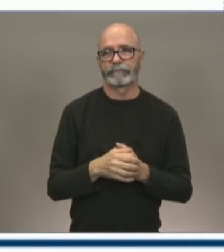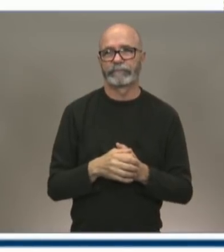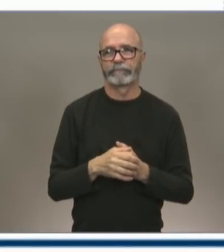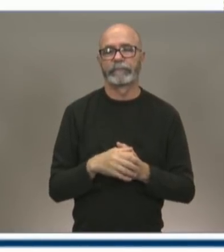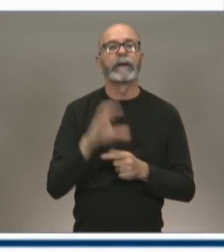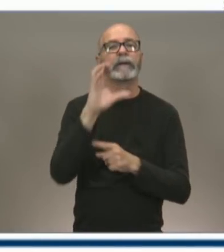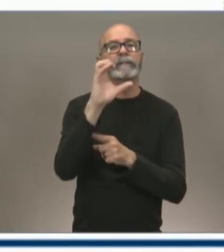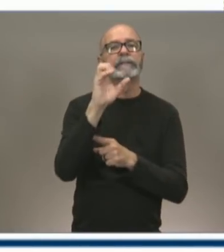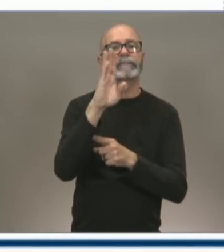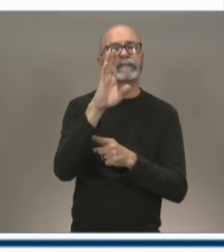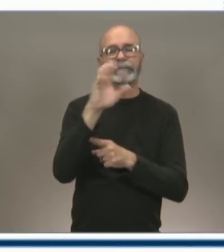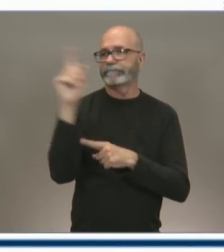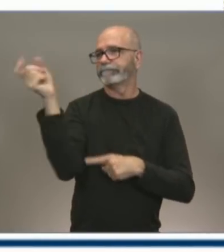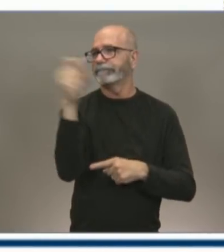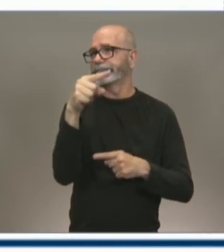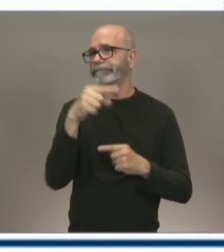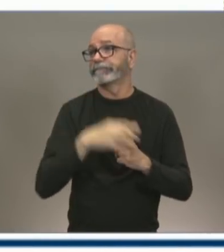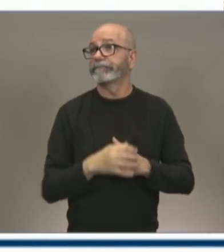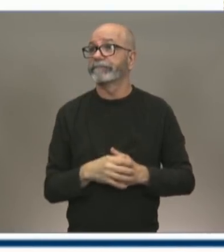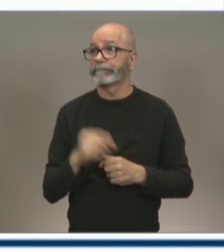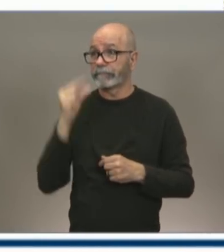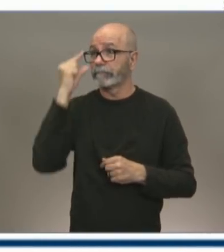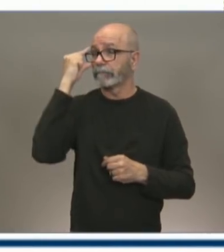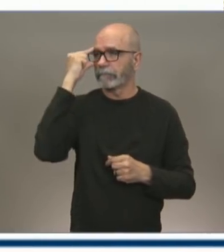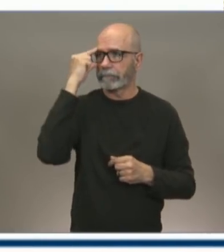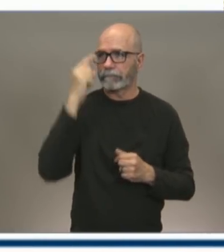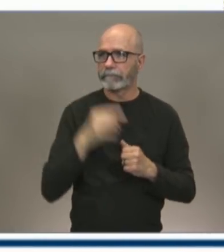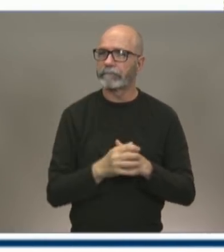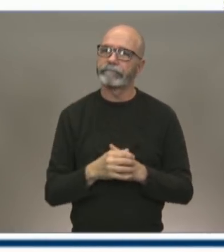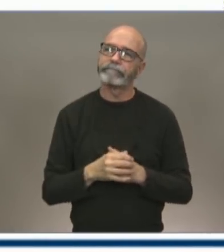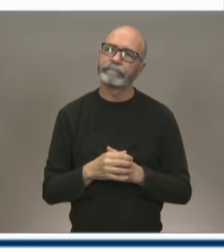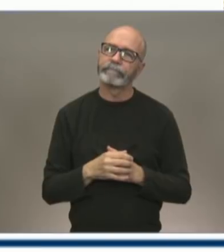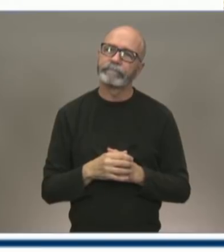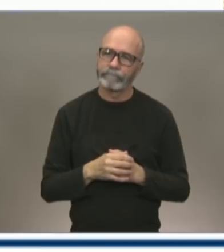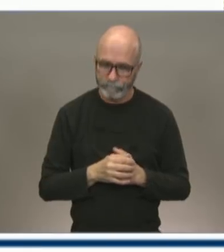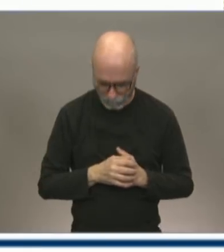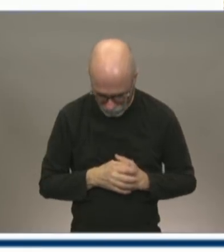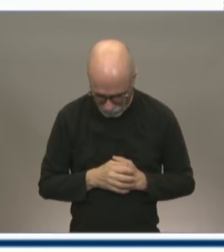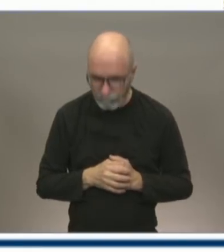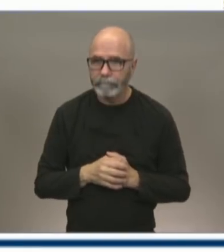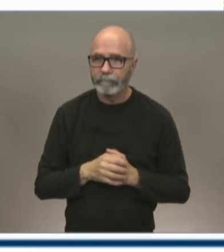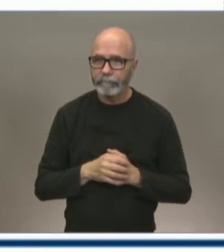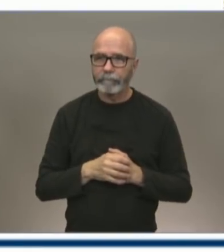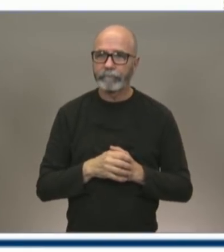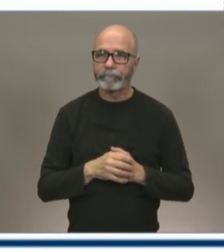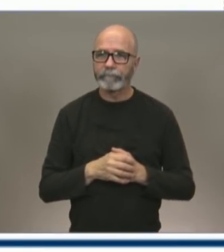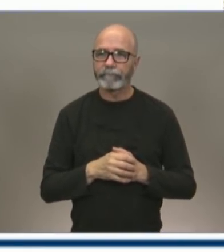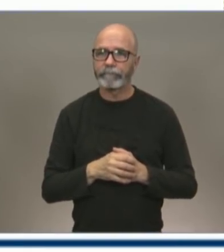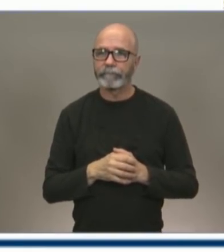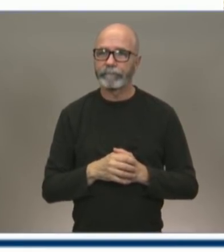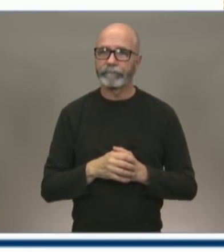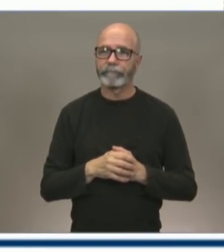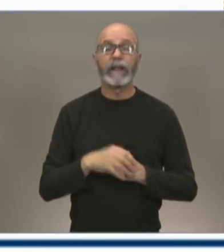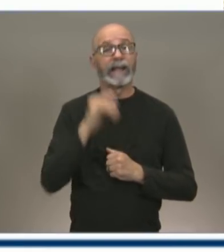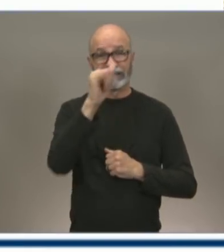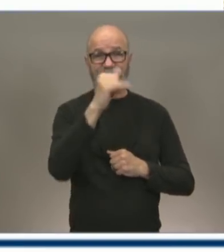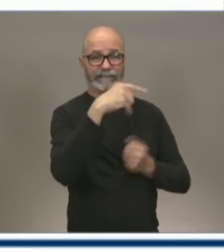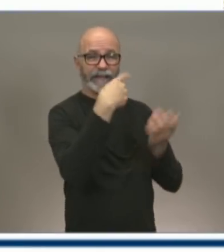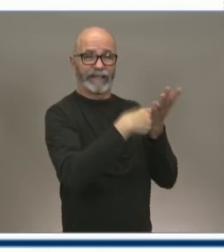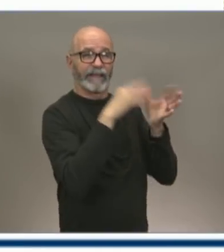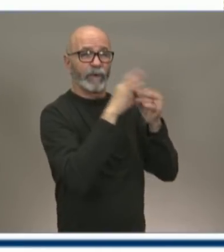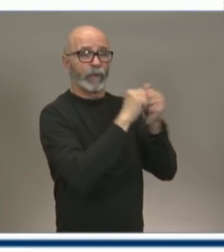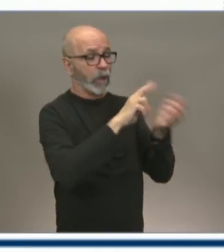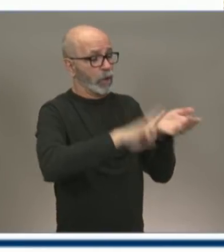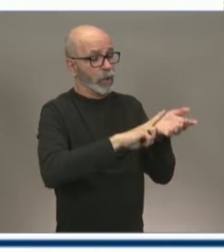Good afternoon. In the release, it does say there will be a review of the facilities, but some of those homes, like